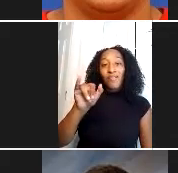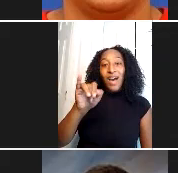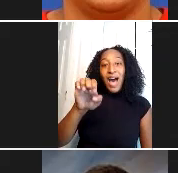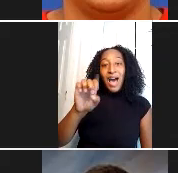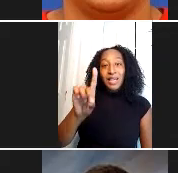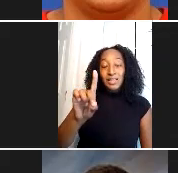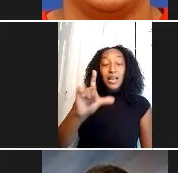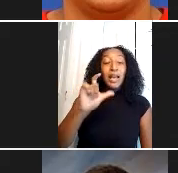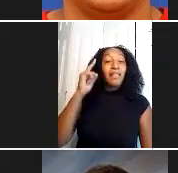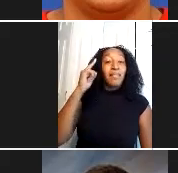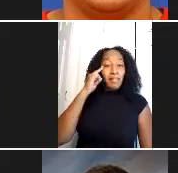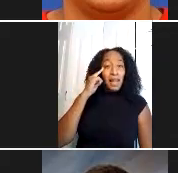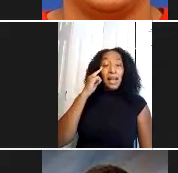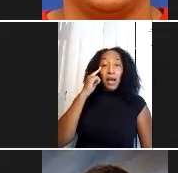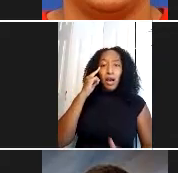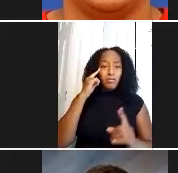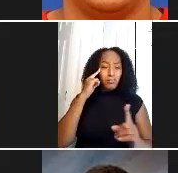wrong or that's wrong.